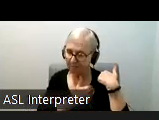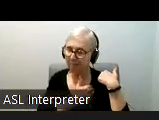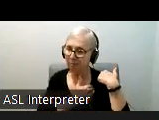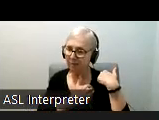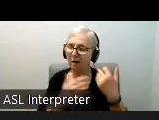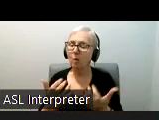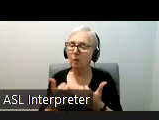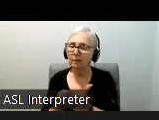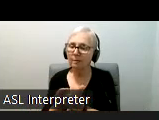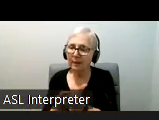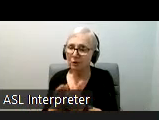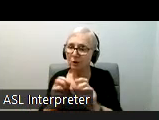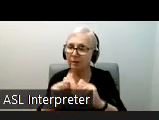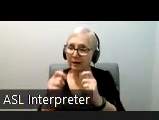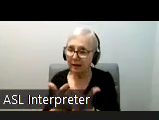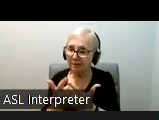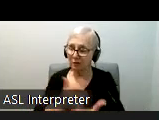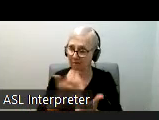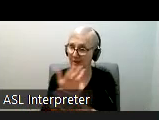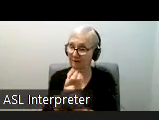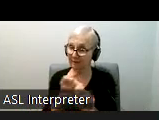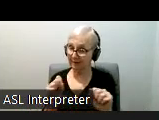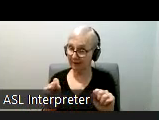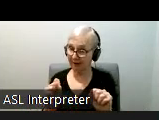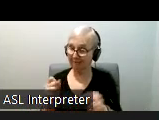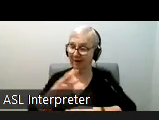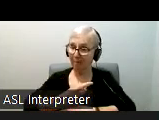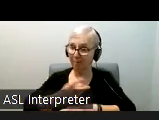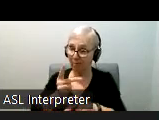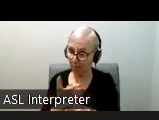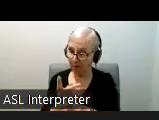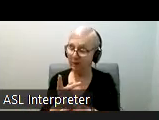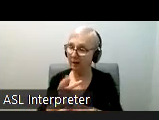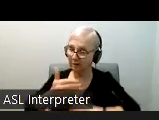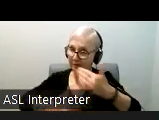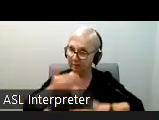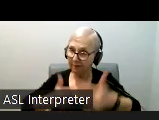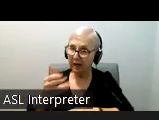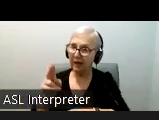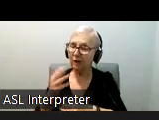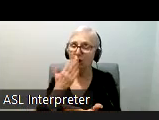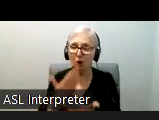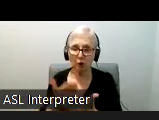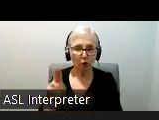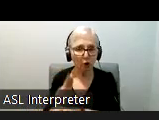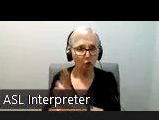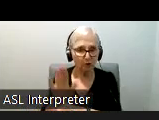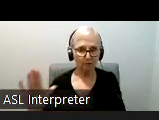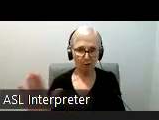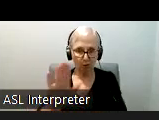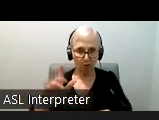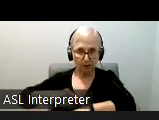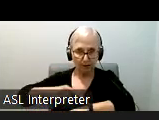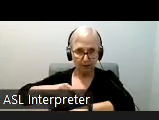want to make sure this council feels safe, and it feels productive, and it feels like a great use of your time, and that